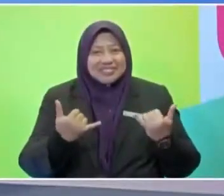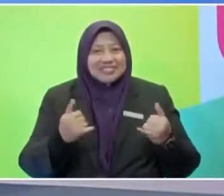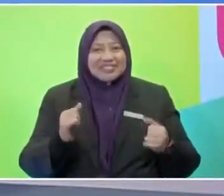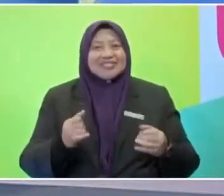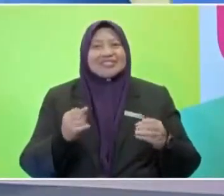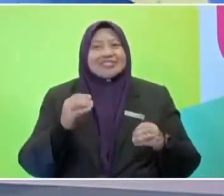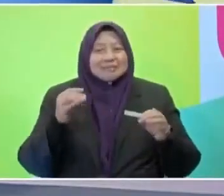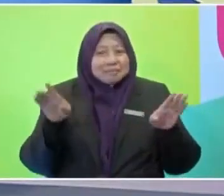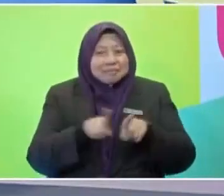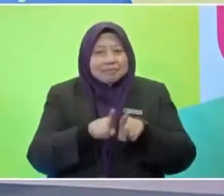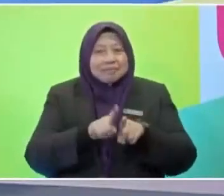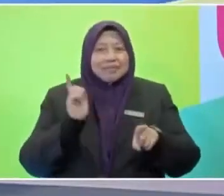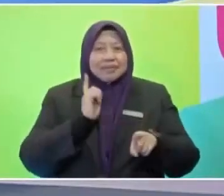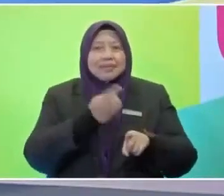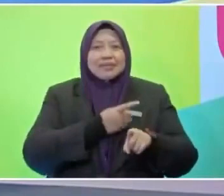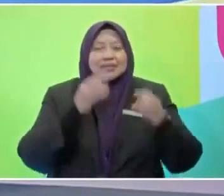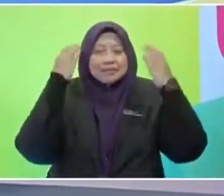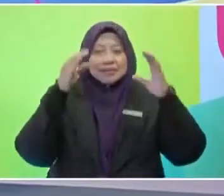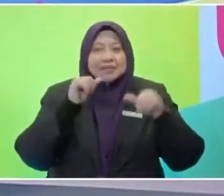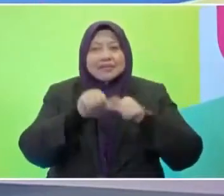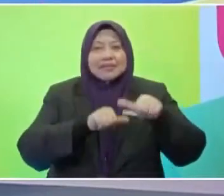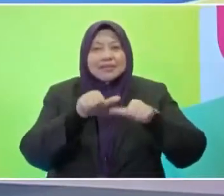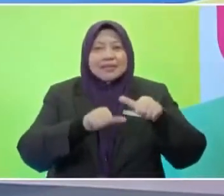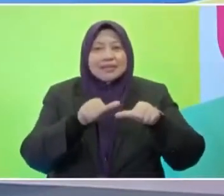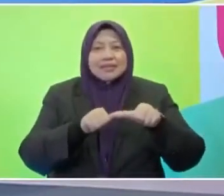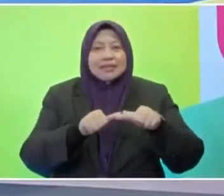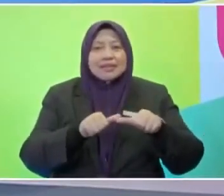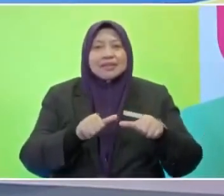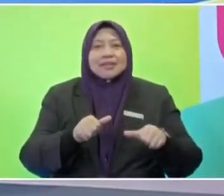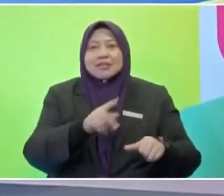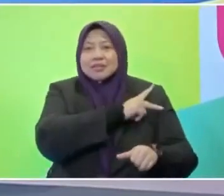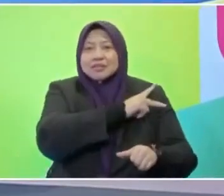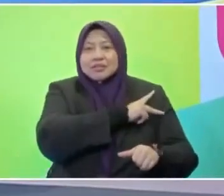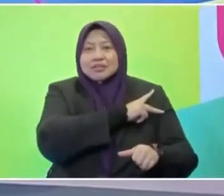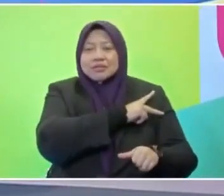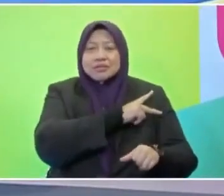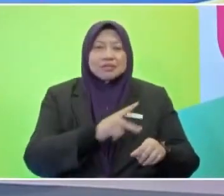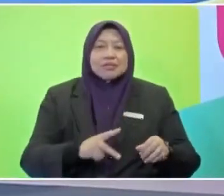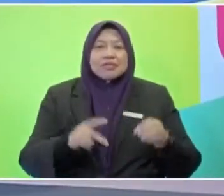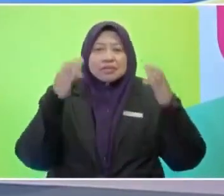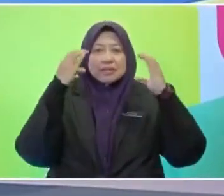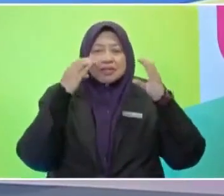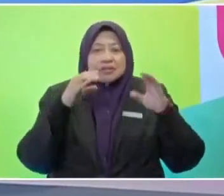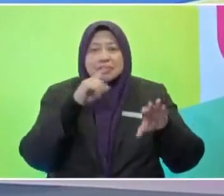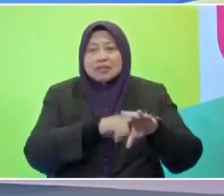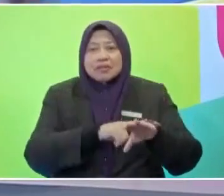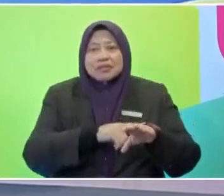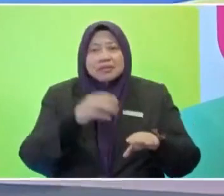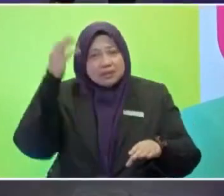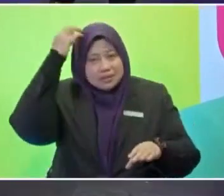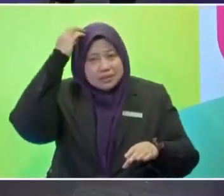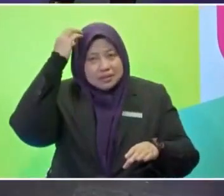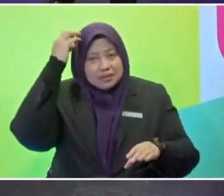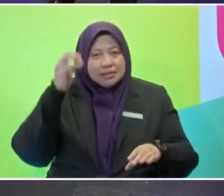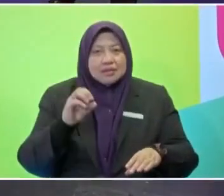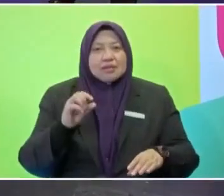me in the studio is none other than our science teacher, who is also the Ketua Panitia Science from SK Kampung Lindungan Selangor, Mr. Quek.